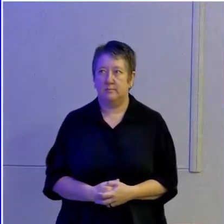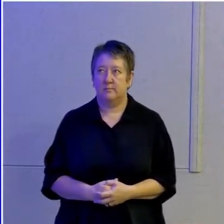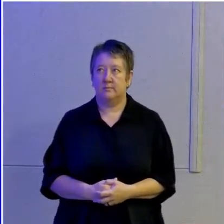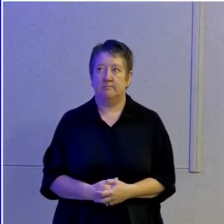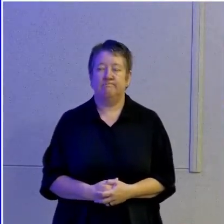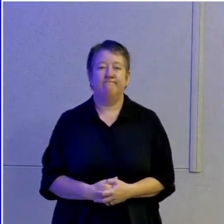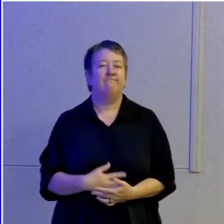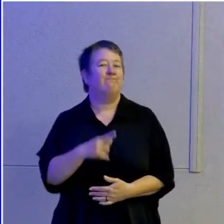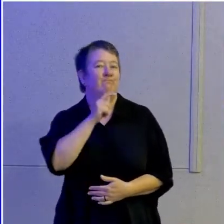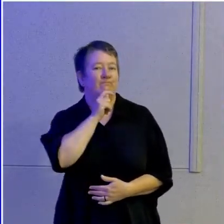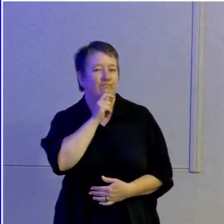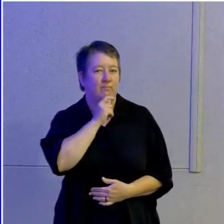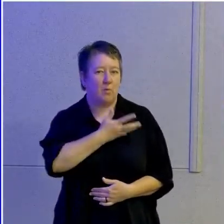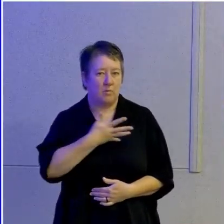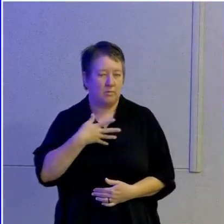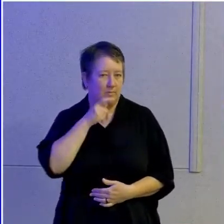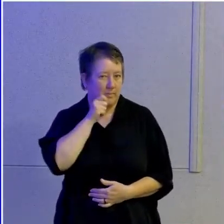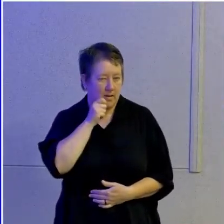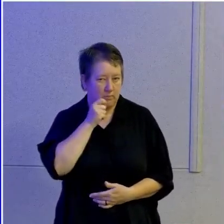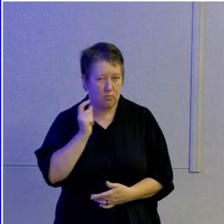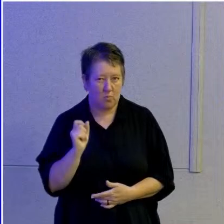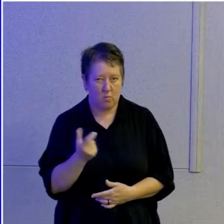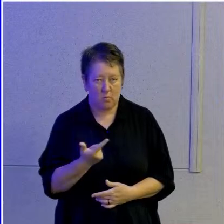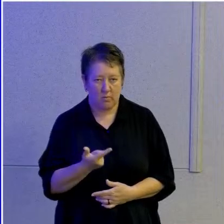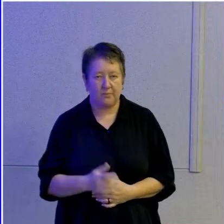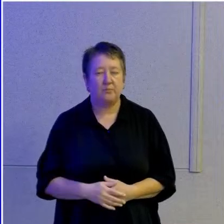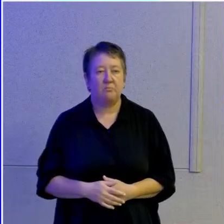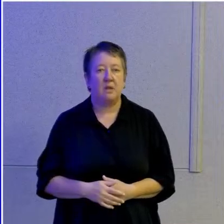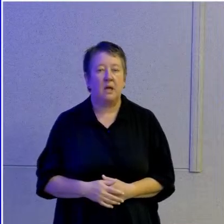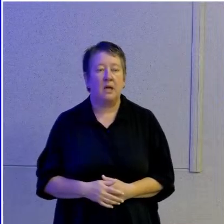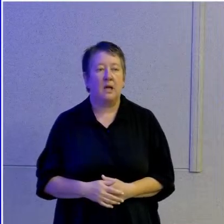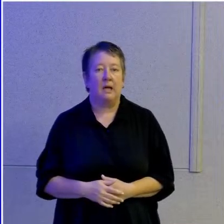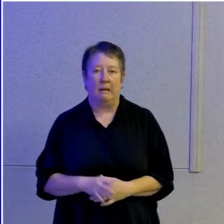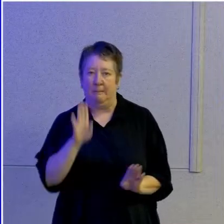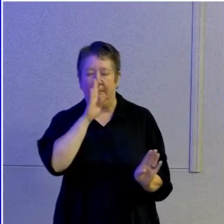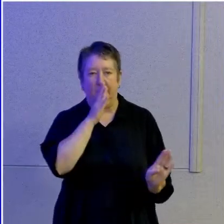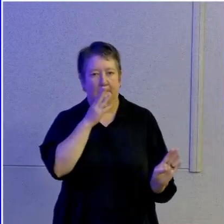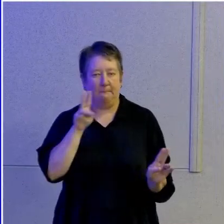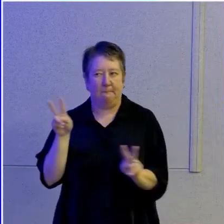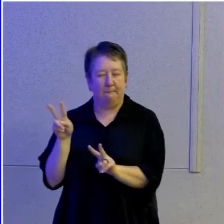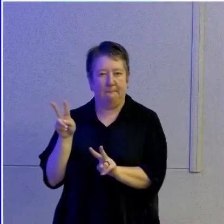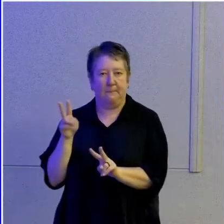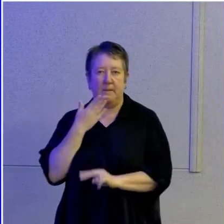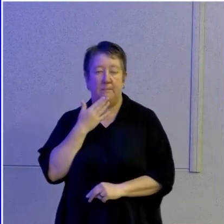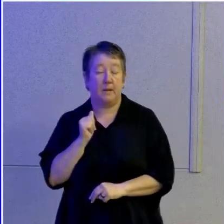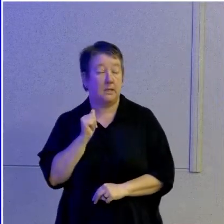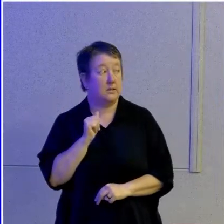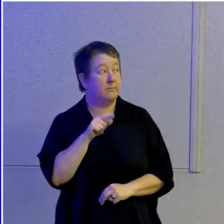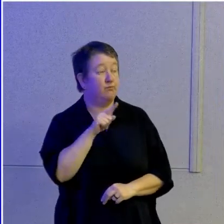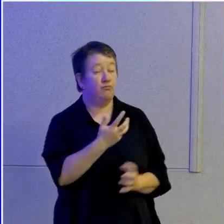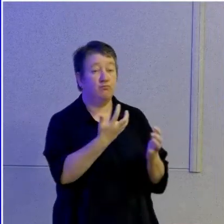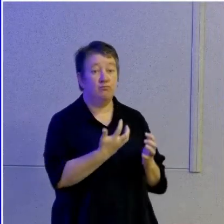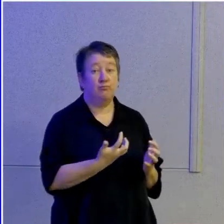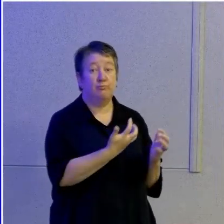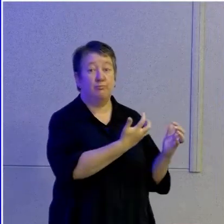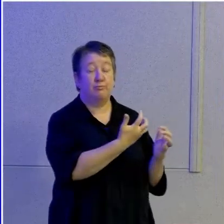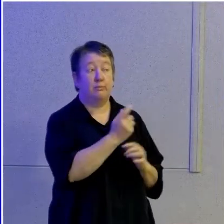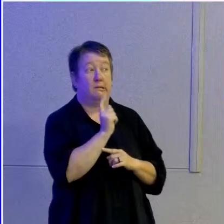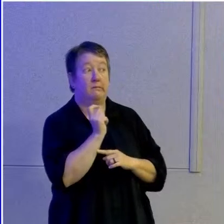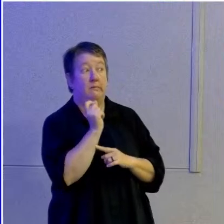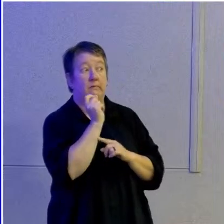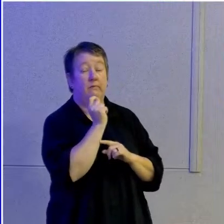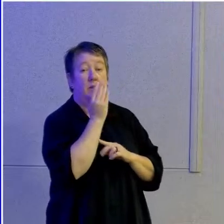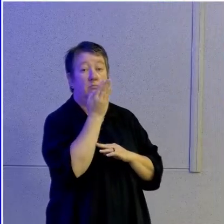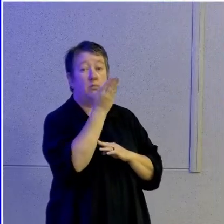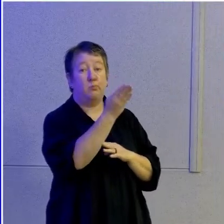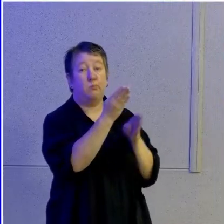Good morning, ladies and gentlemen. Can I please have your attention? At the back of this auditorium, there are two